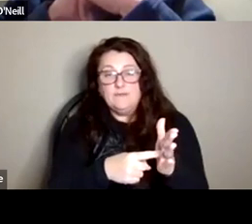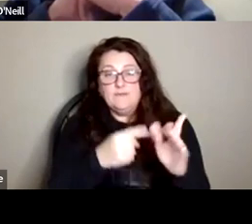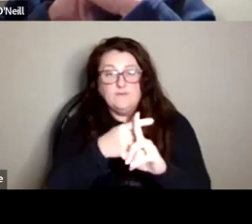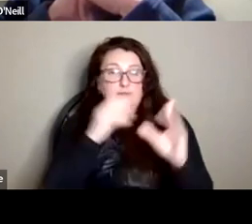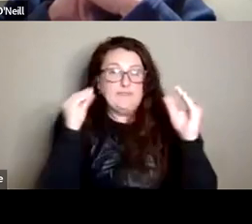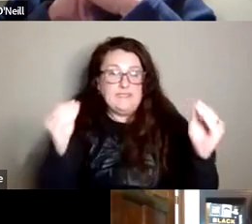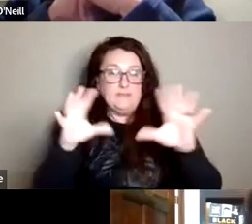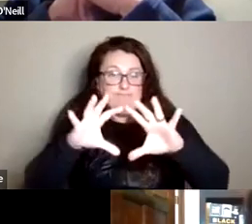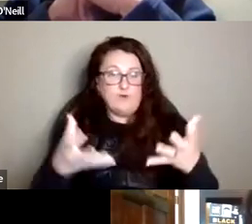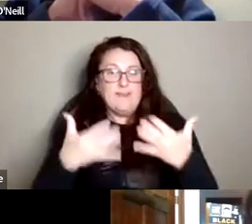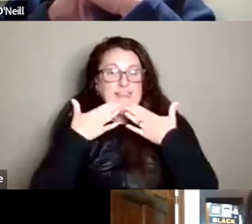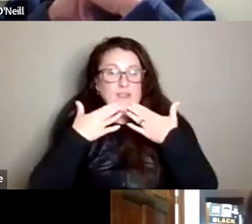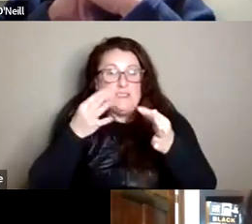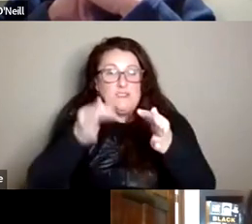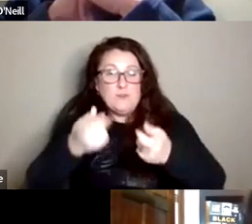teaching force. Thank you.